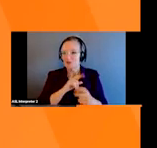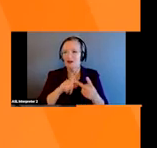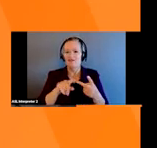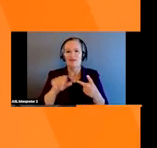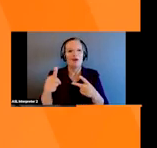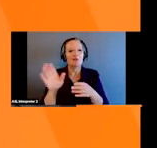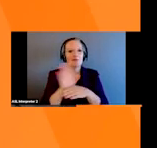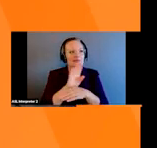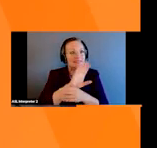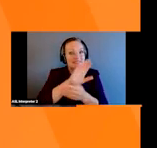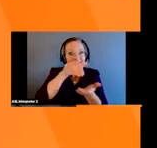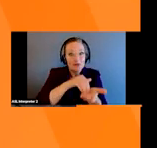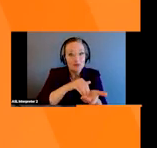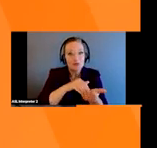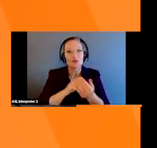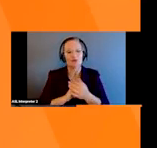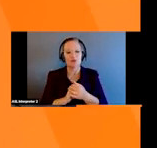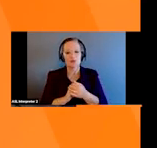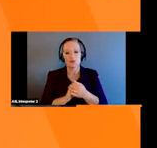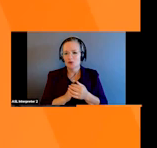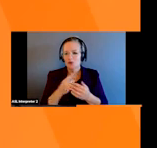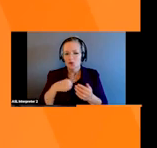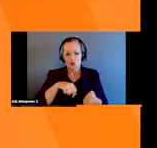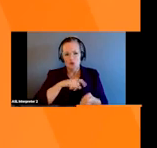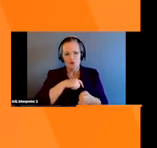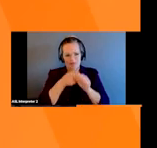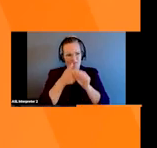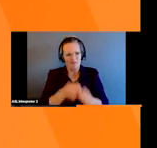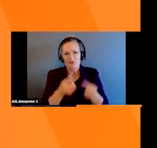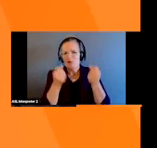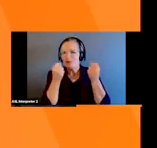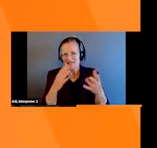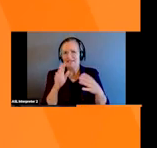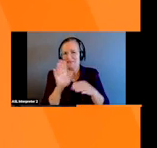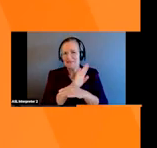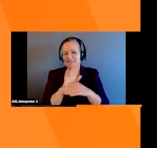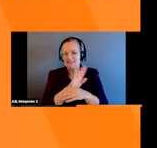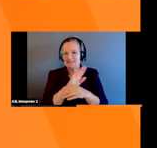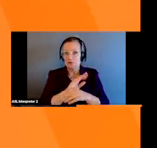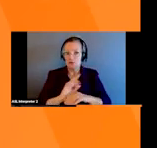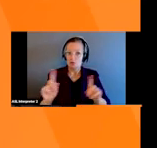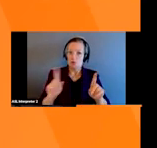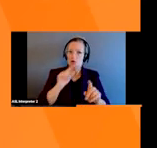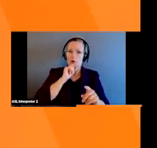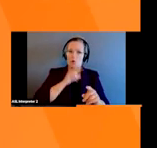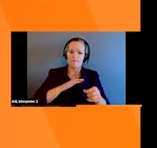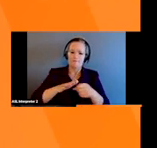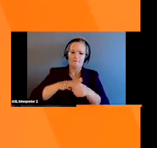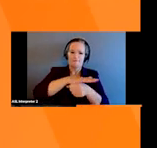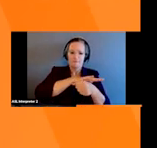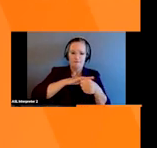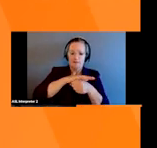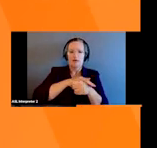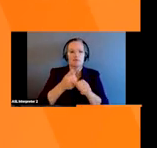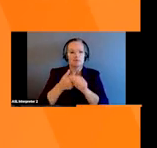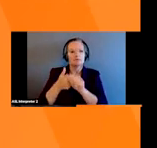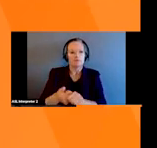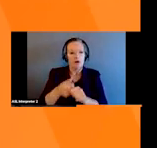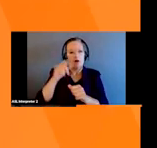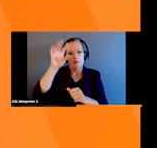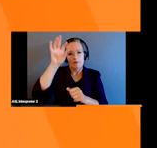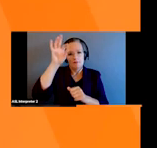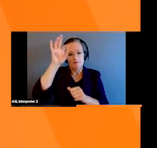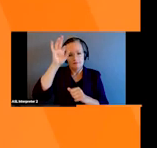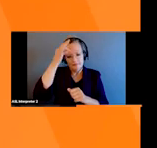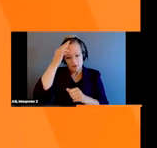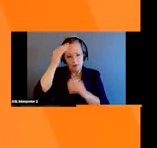follow a whole bunch of other businesses in the Guelph community. And then on the federal level, we follow like the Ontario government.